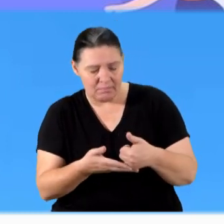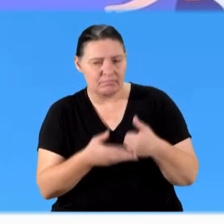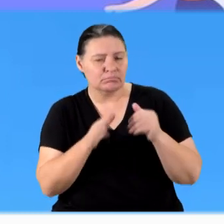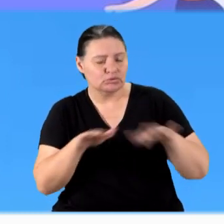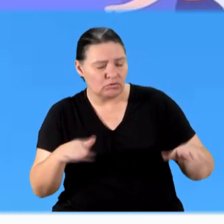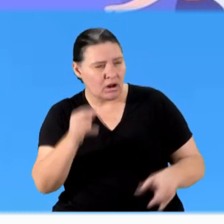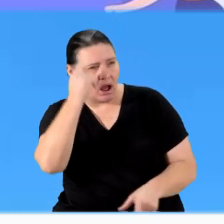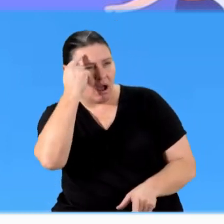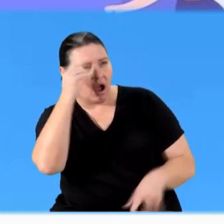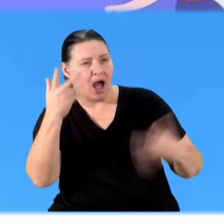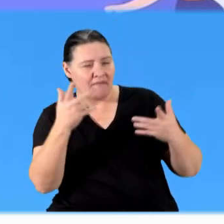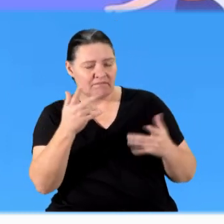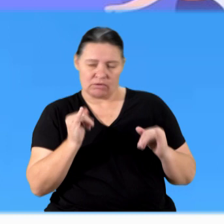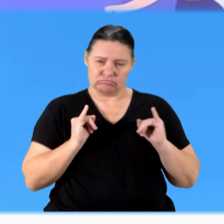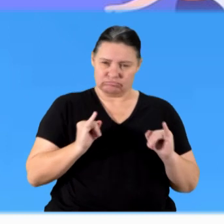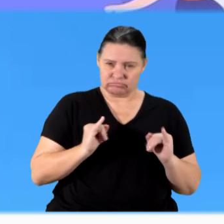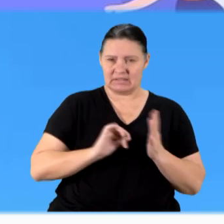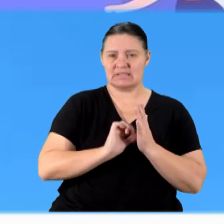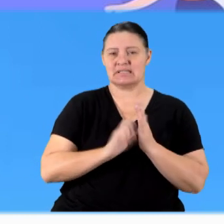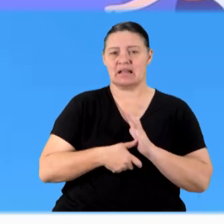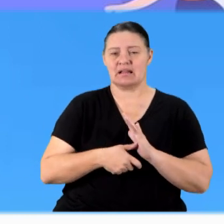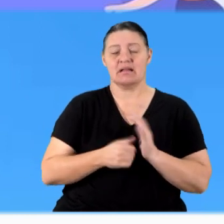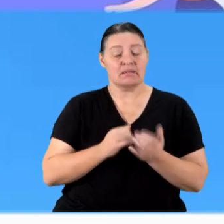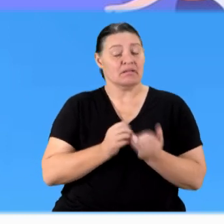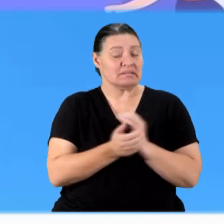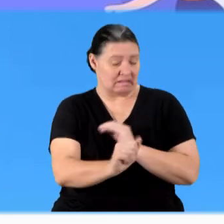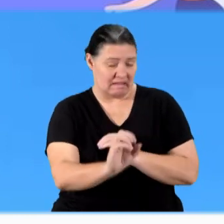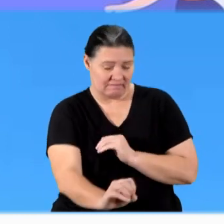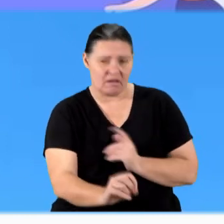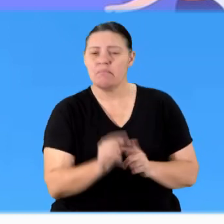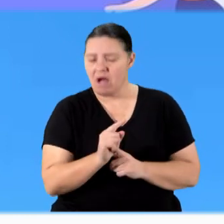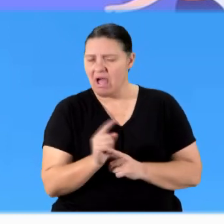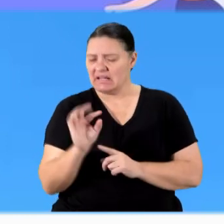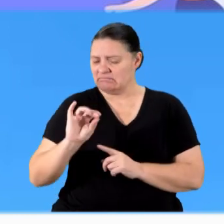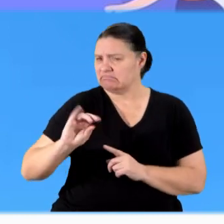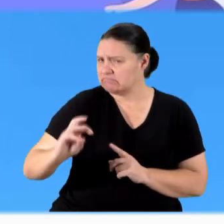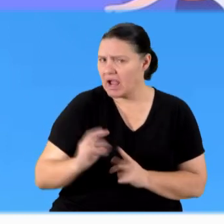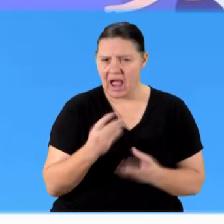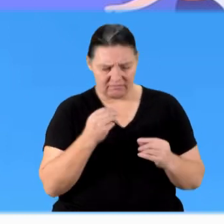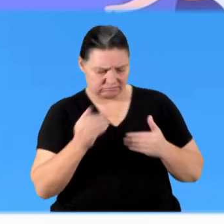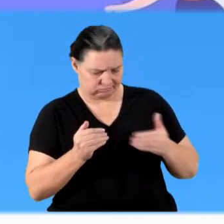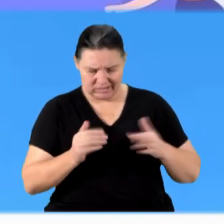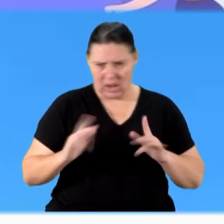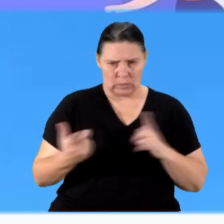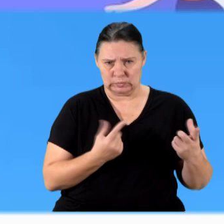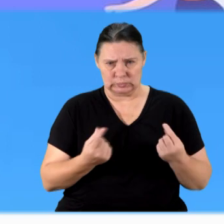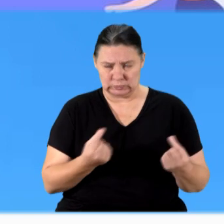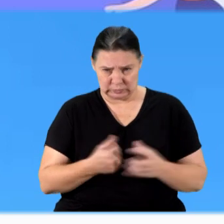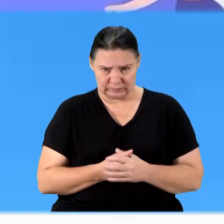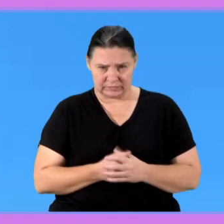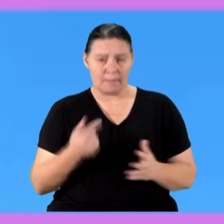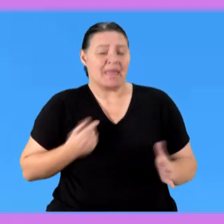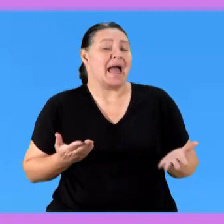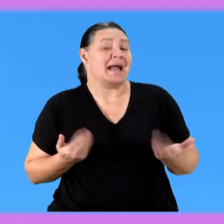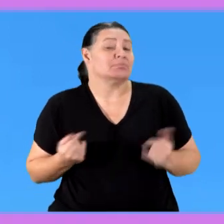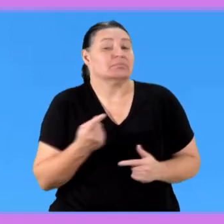probability helps children to develop critical thinking skills and to interpret the probability that surrounds us daily. Now